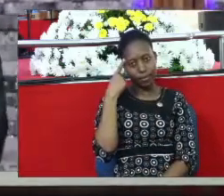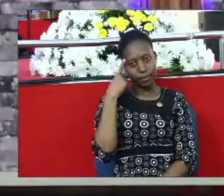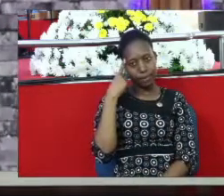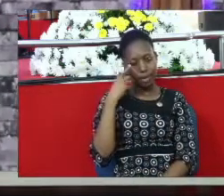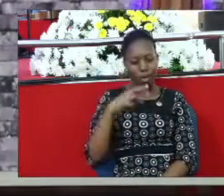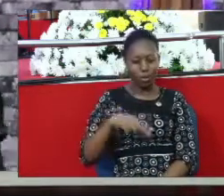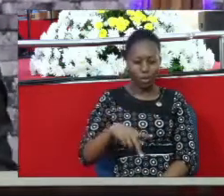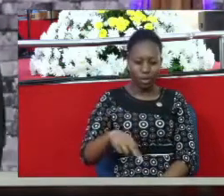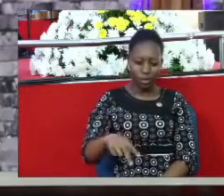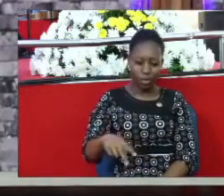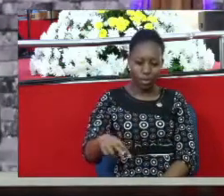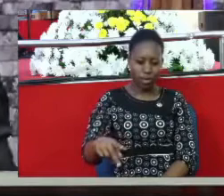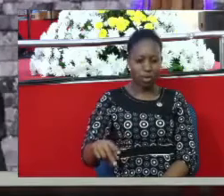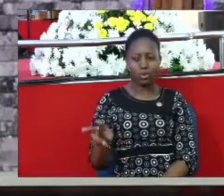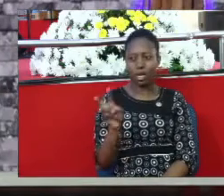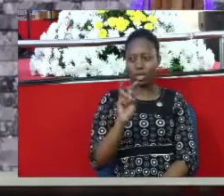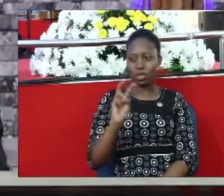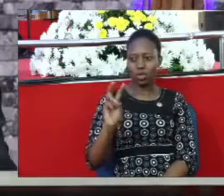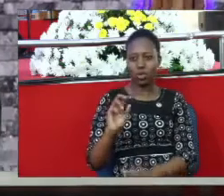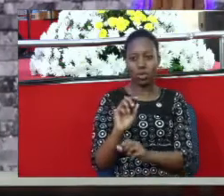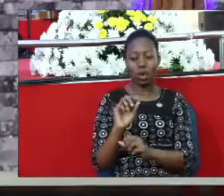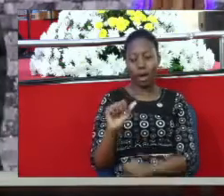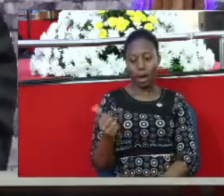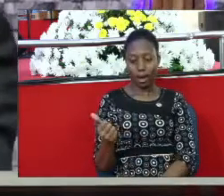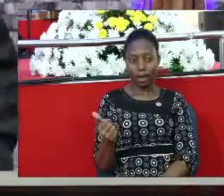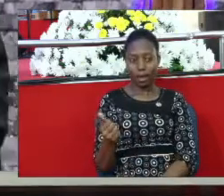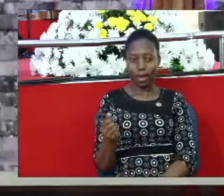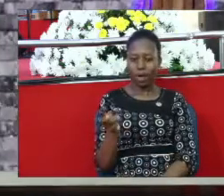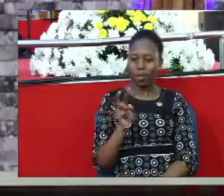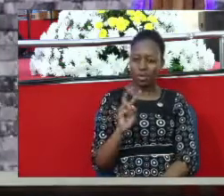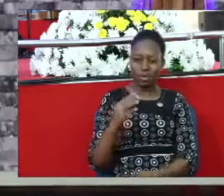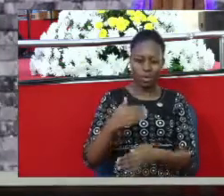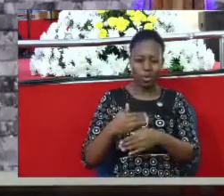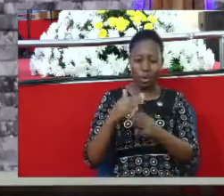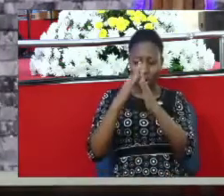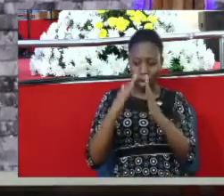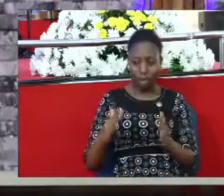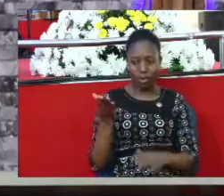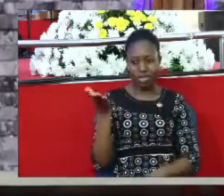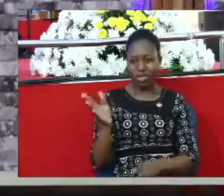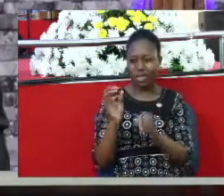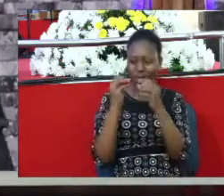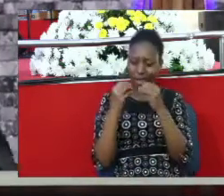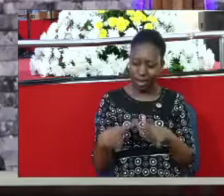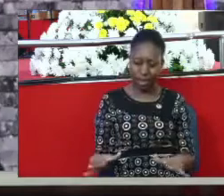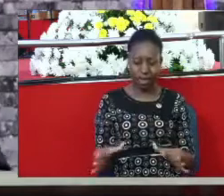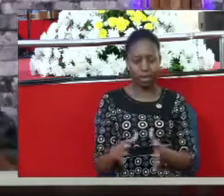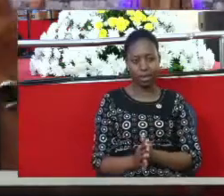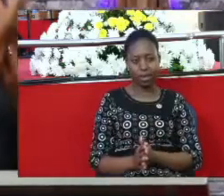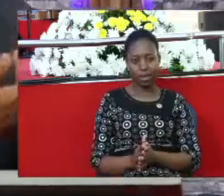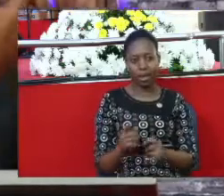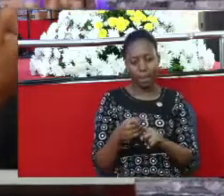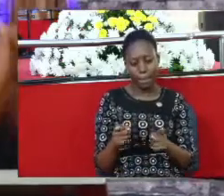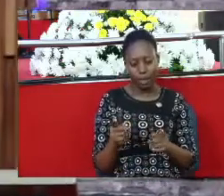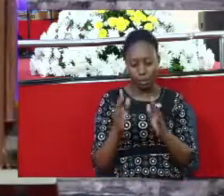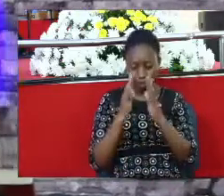Tukazunguka huko hakuna manyumba huko ni miti na nini na kadhalika. Sasa hata nikusema unasema pale kutakuwa pale kutakuwa pale. The same prayer. God help